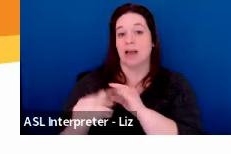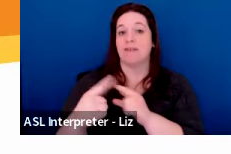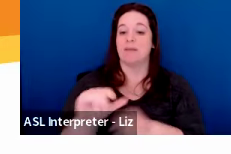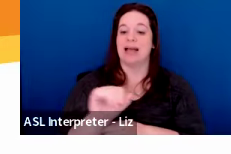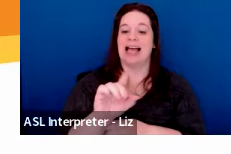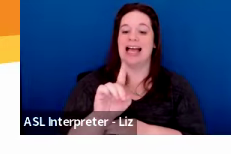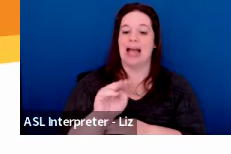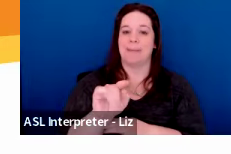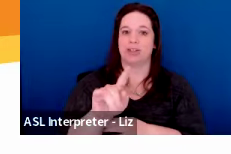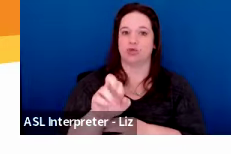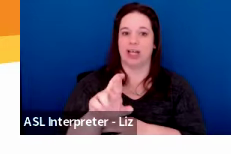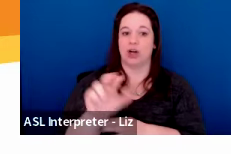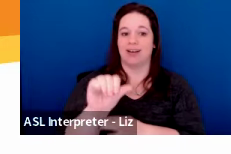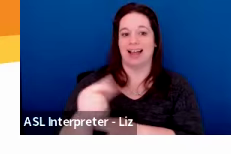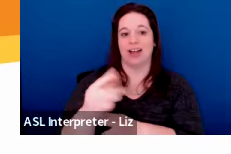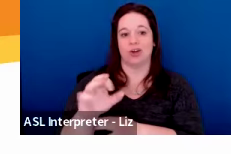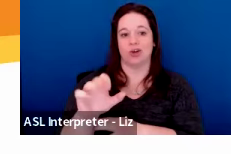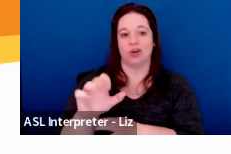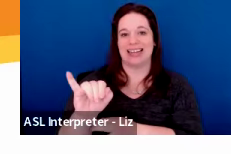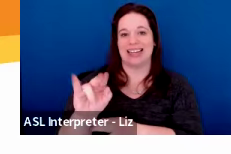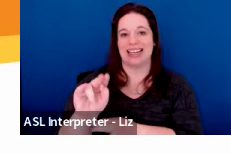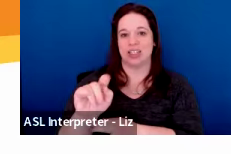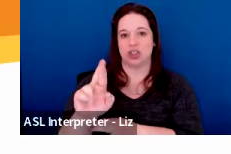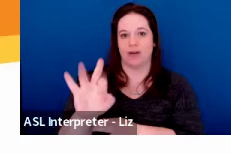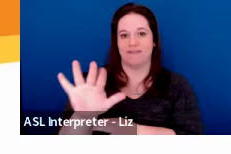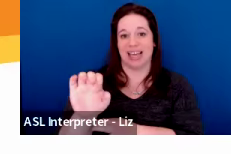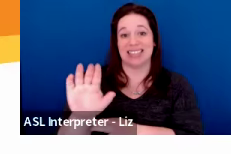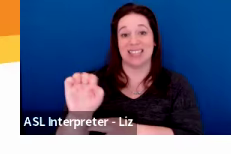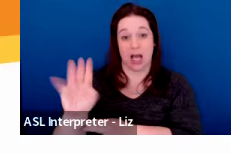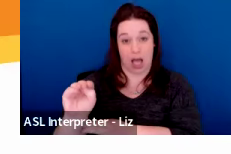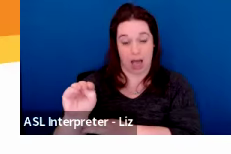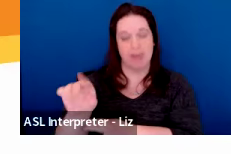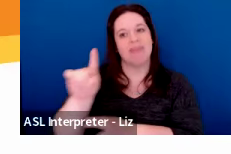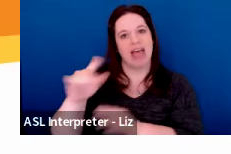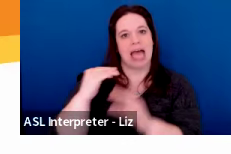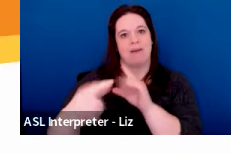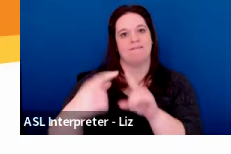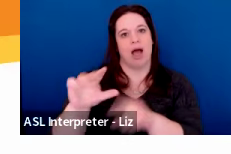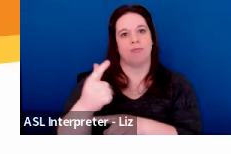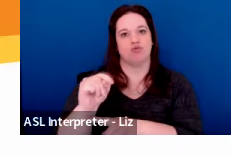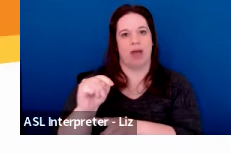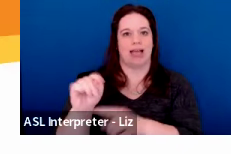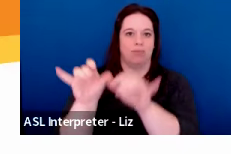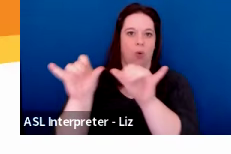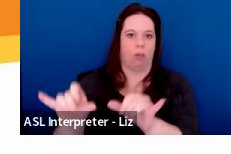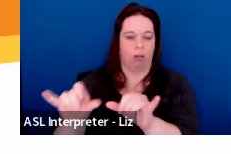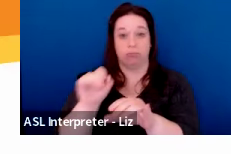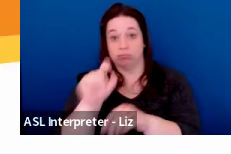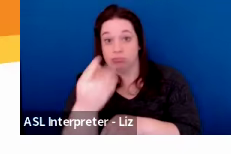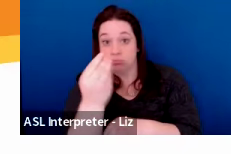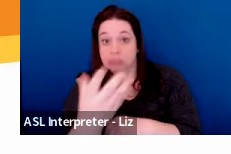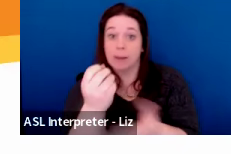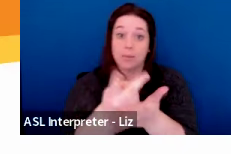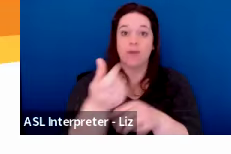administrator@grantinterface.com, those are the emails that come from the grant portal, and those are the ones that you're going to get to notify you if your grant has been approved or it has been